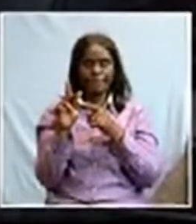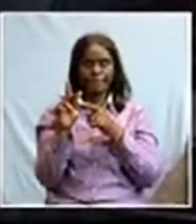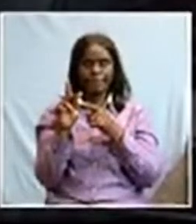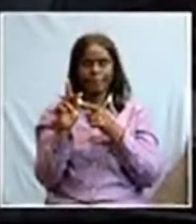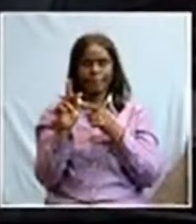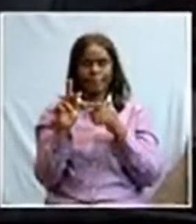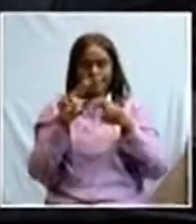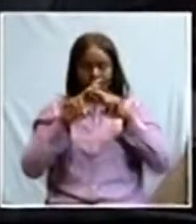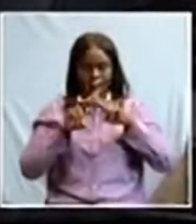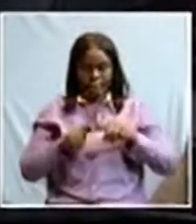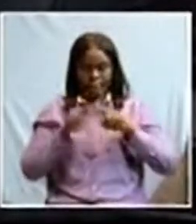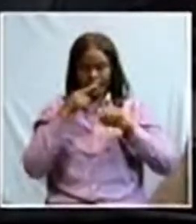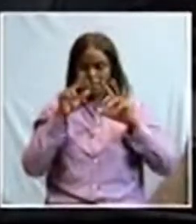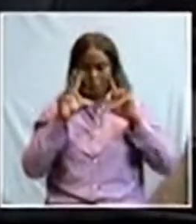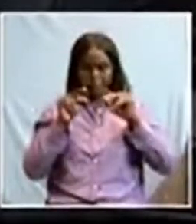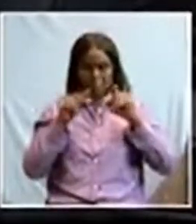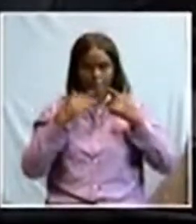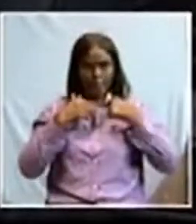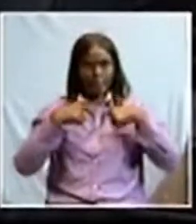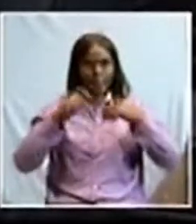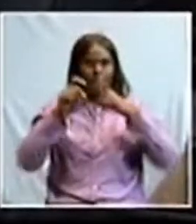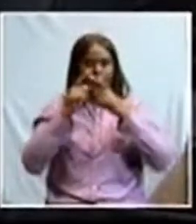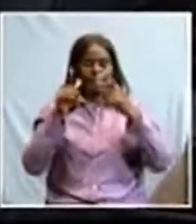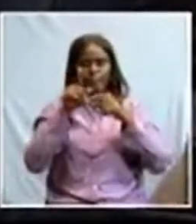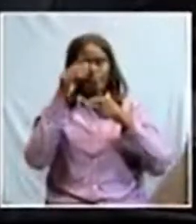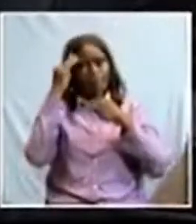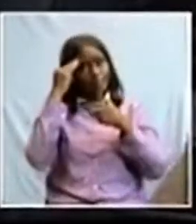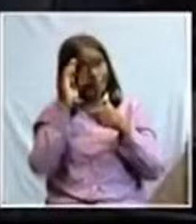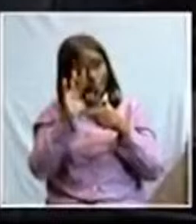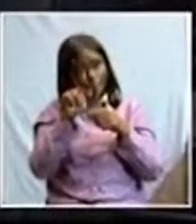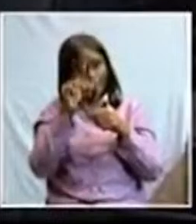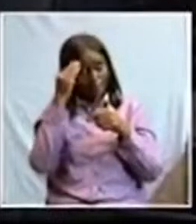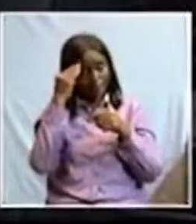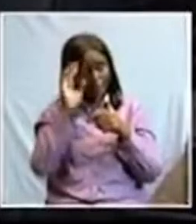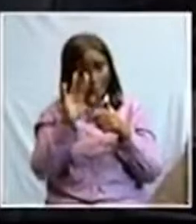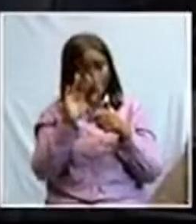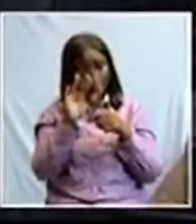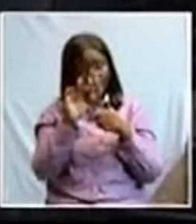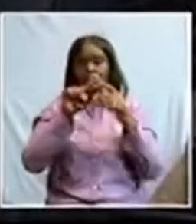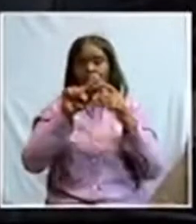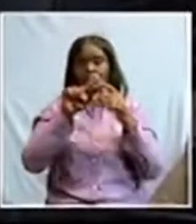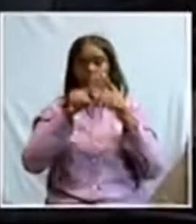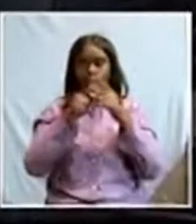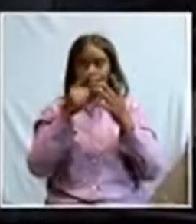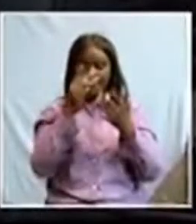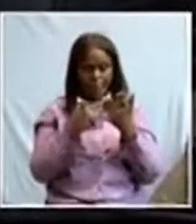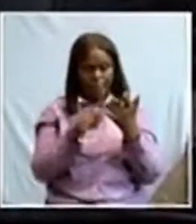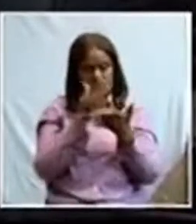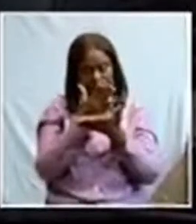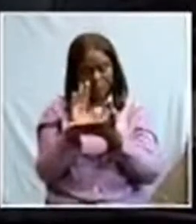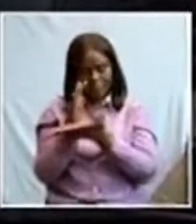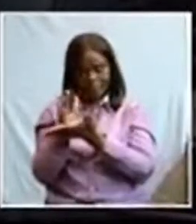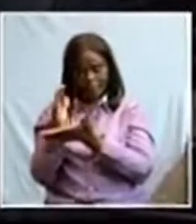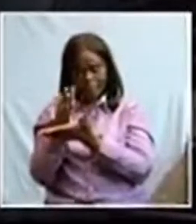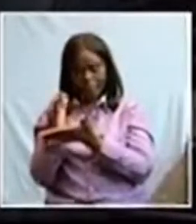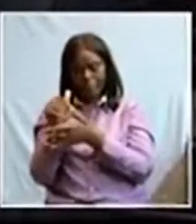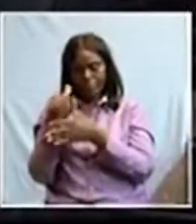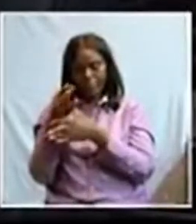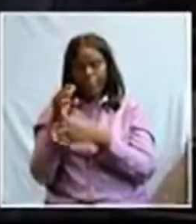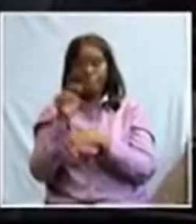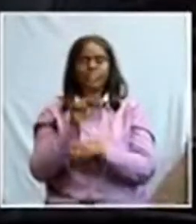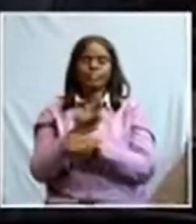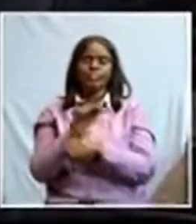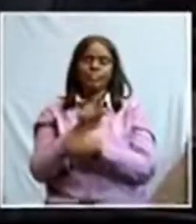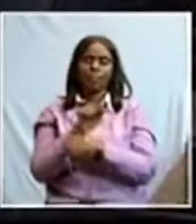Then you sit to say, no, there are challenges. Meanwhile, you know. And you start phasing out a